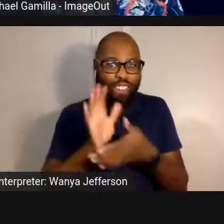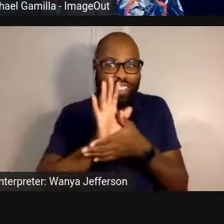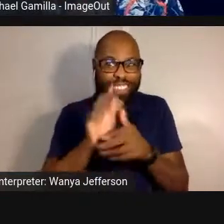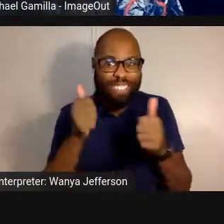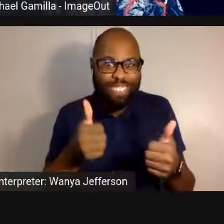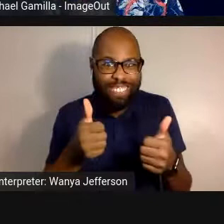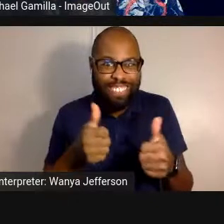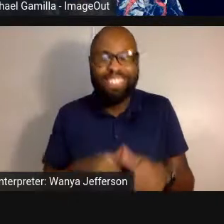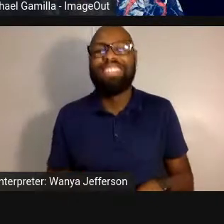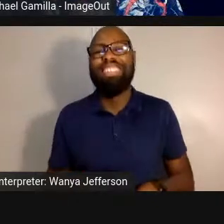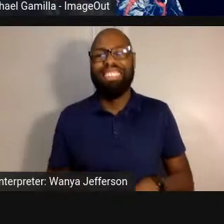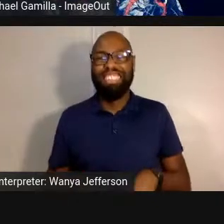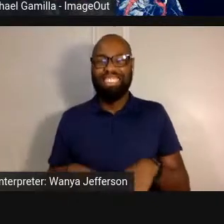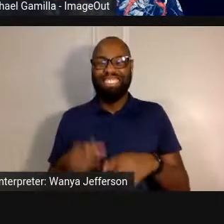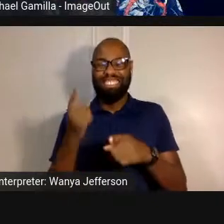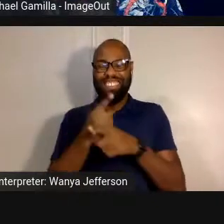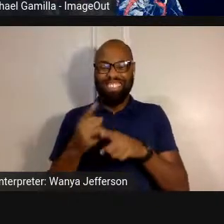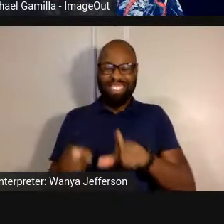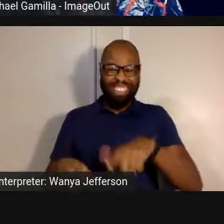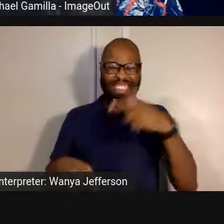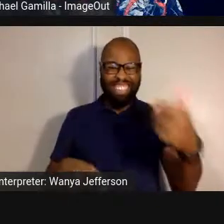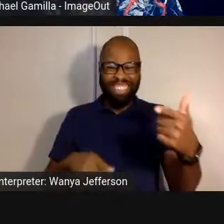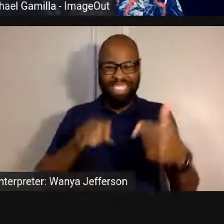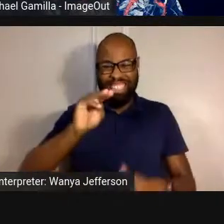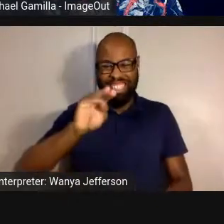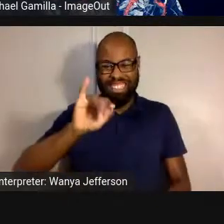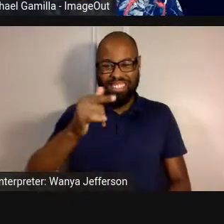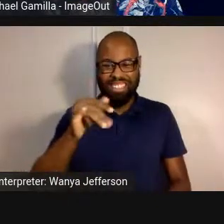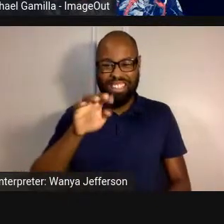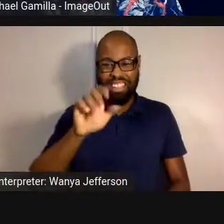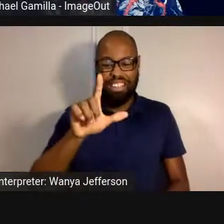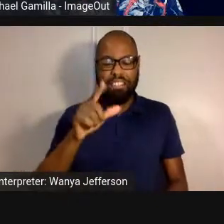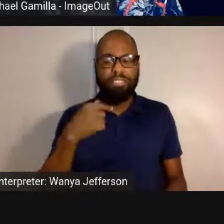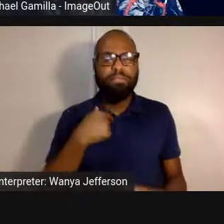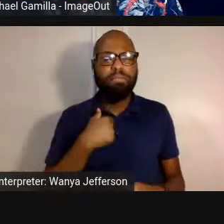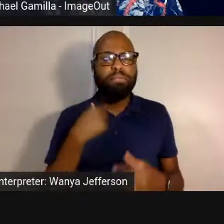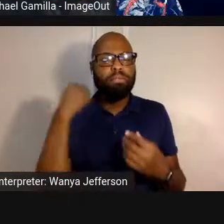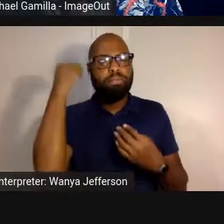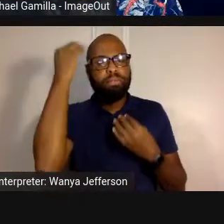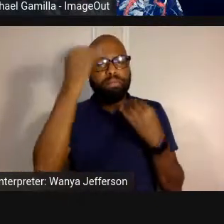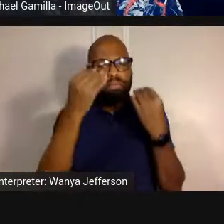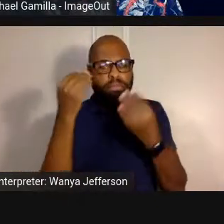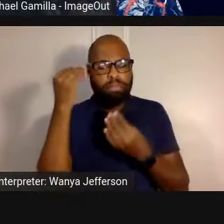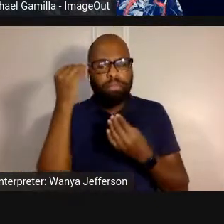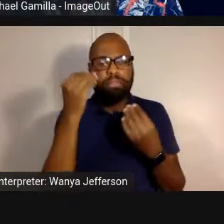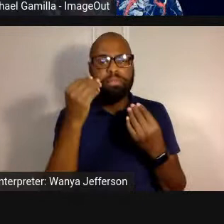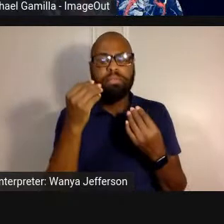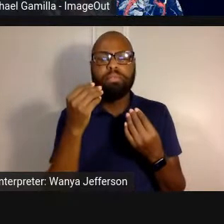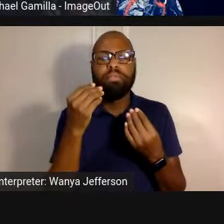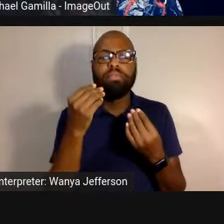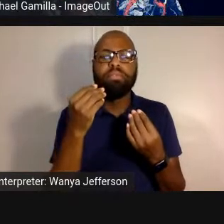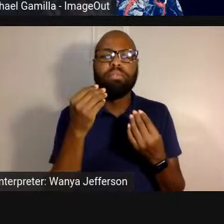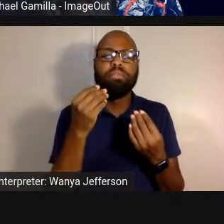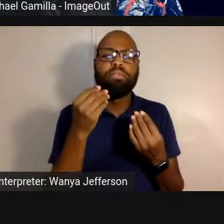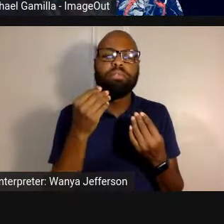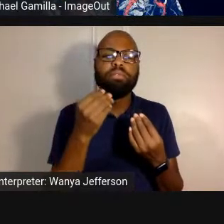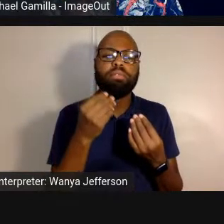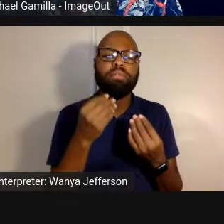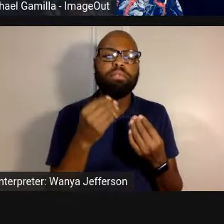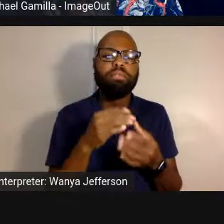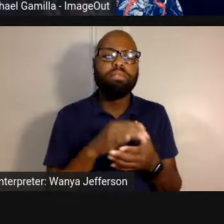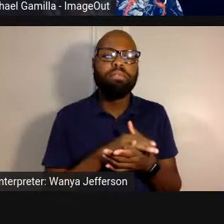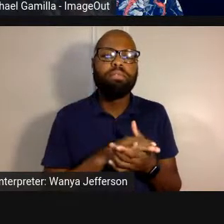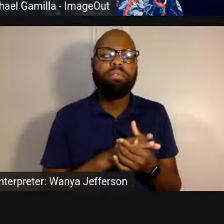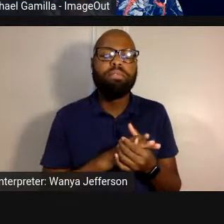and Miguel? I was thinking in the human rewards I have